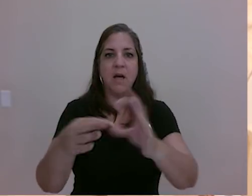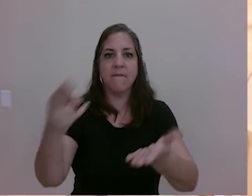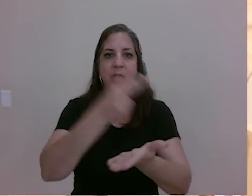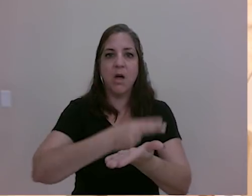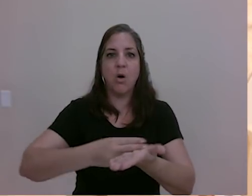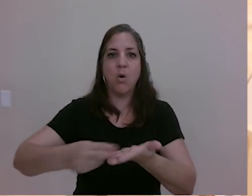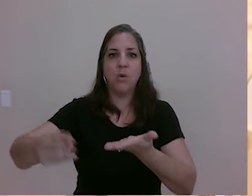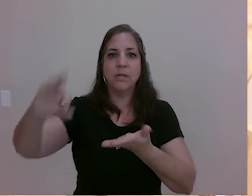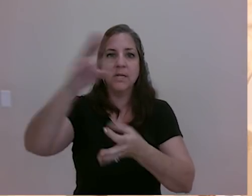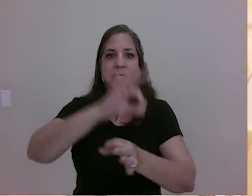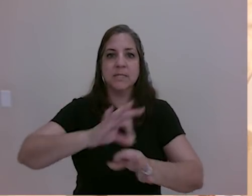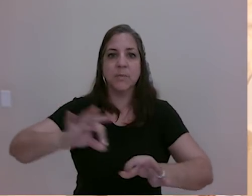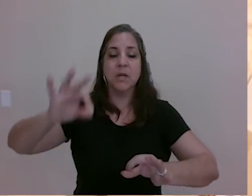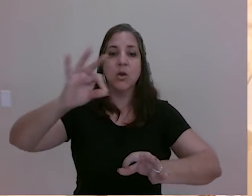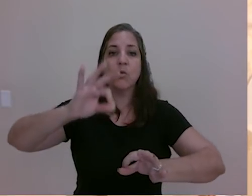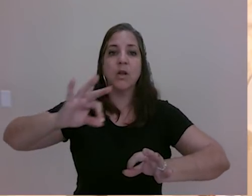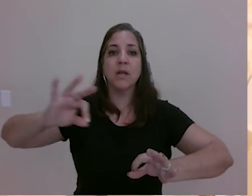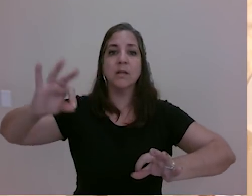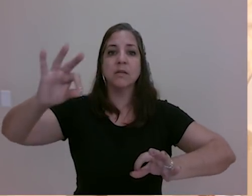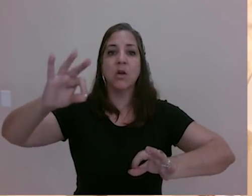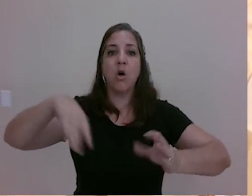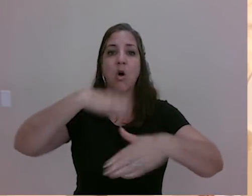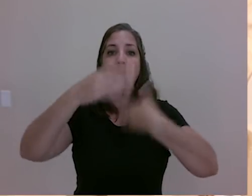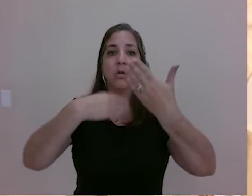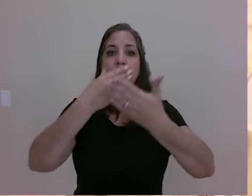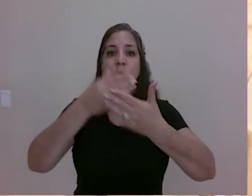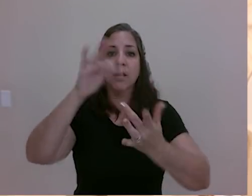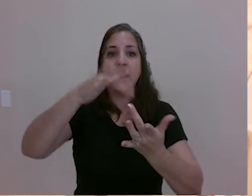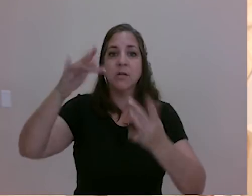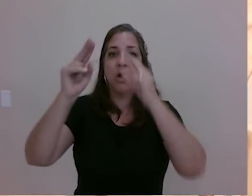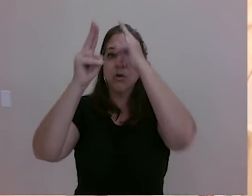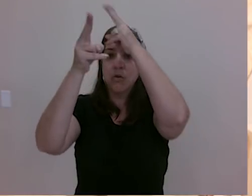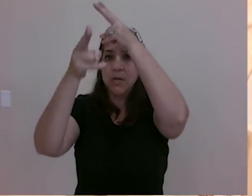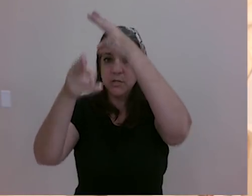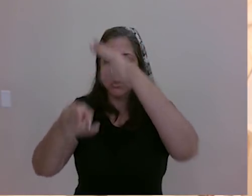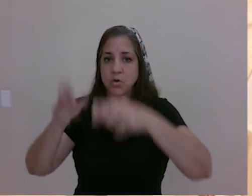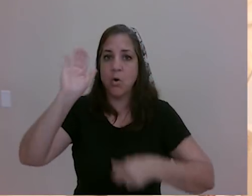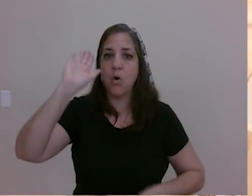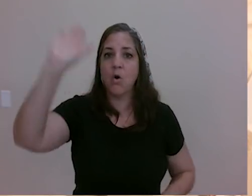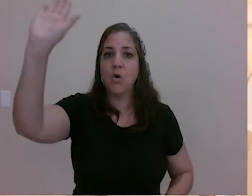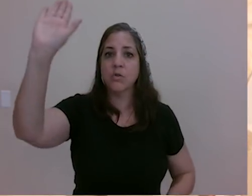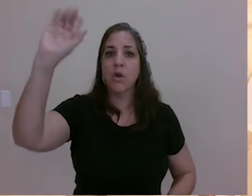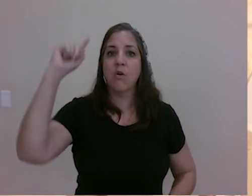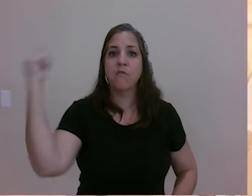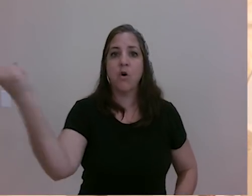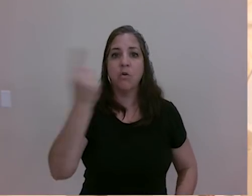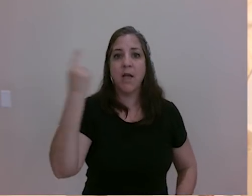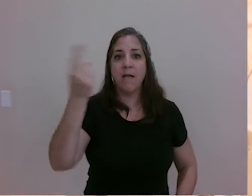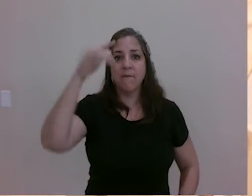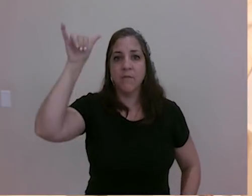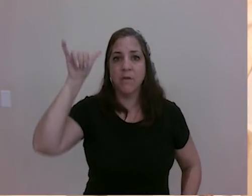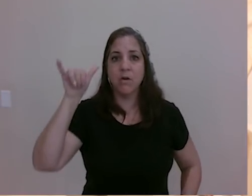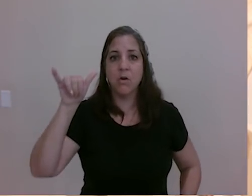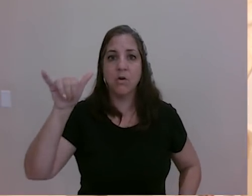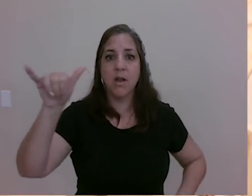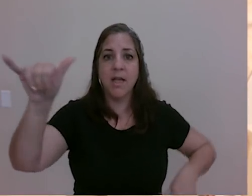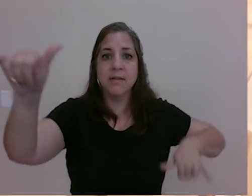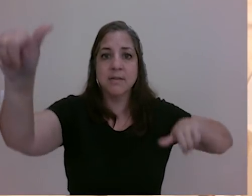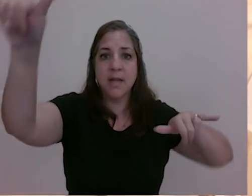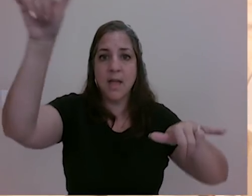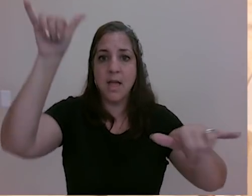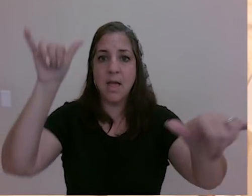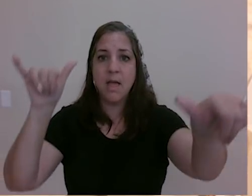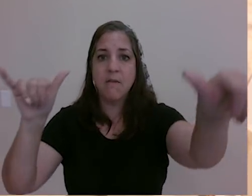Holy Spirit, all glory and honor is yours, forever and